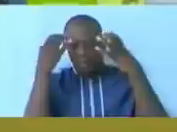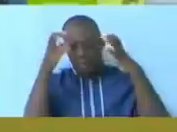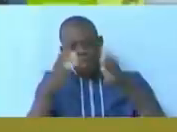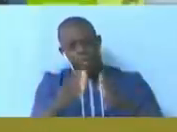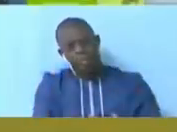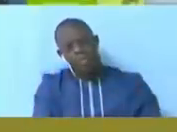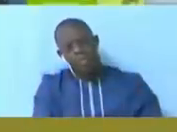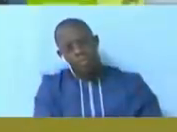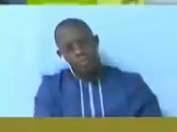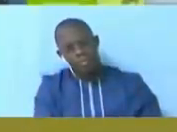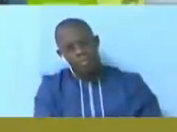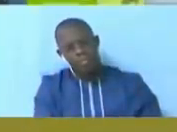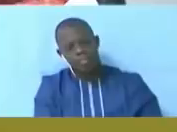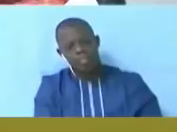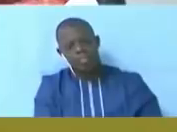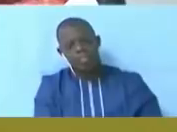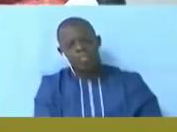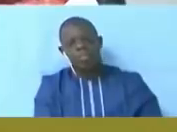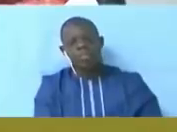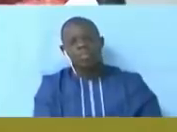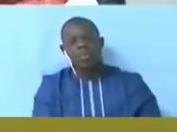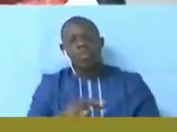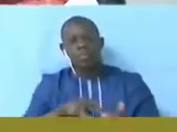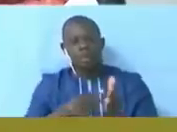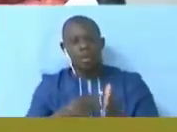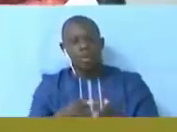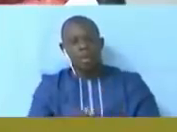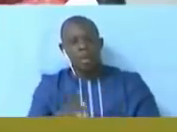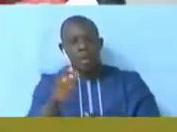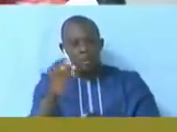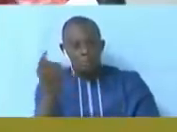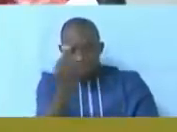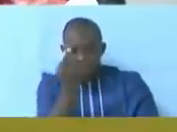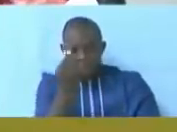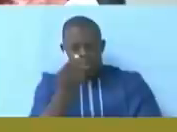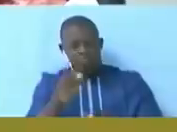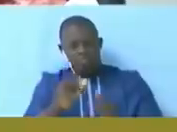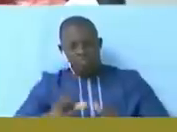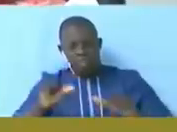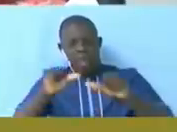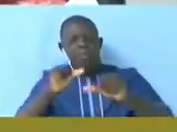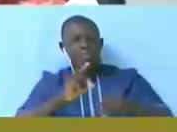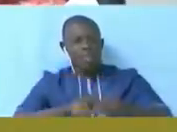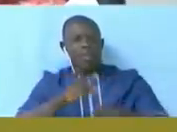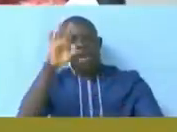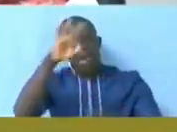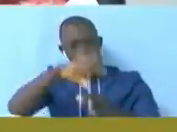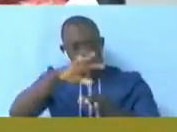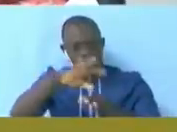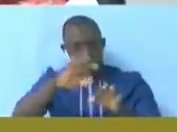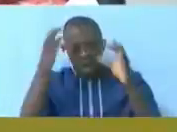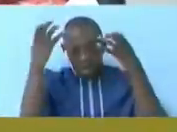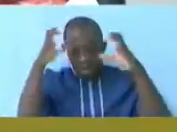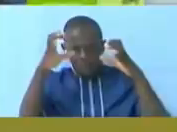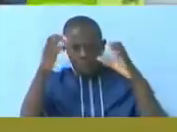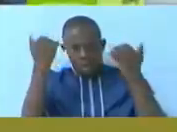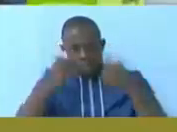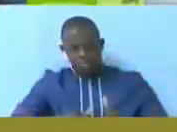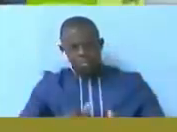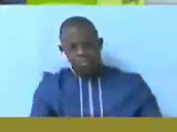country. So it was only during the elections that trouble brewed. No, that's when